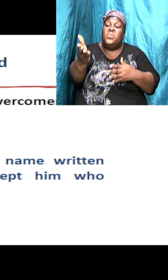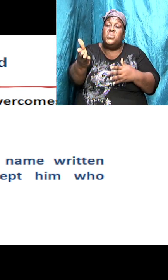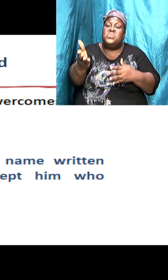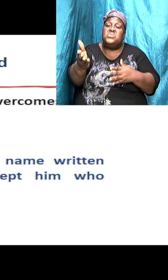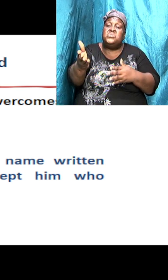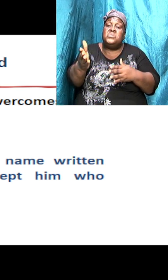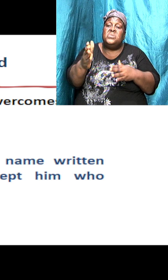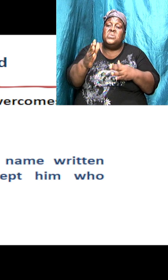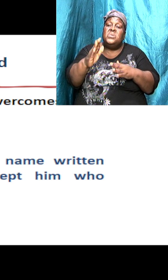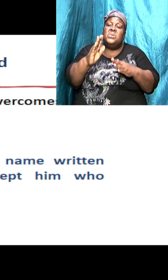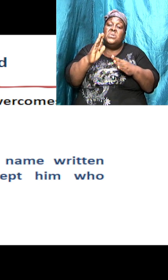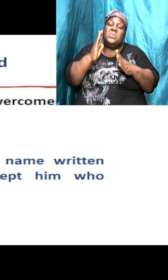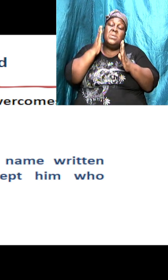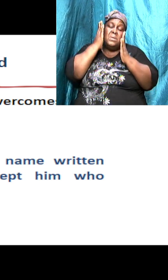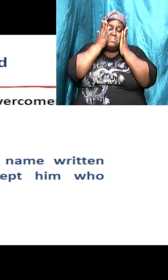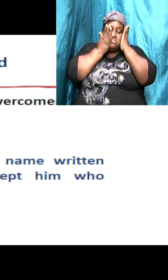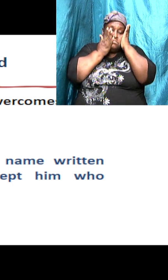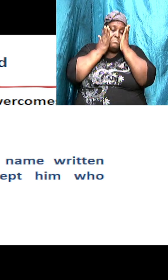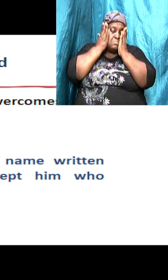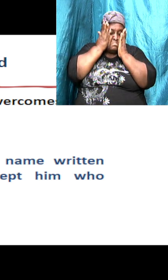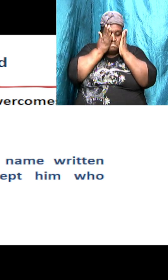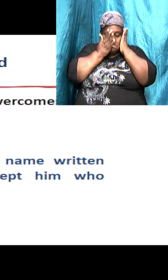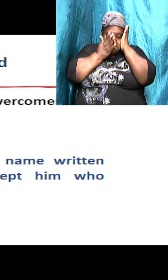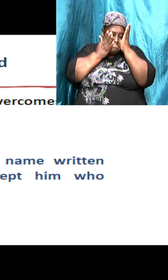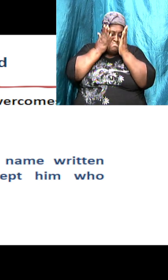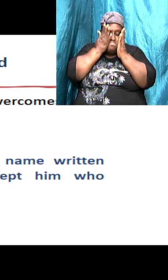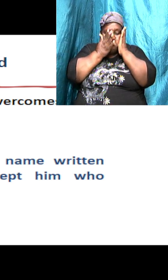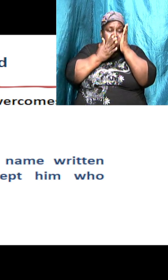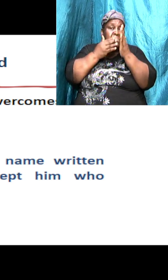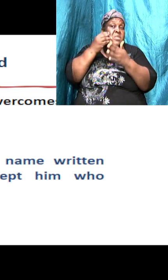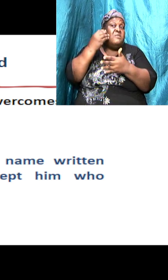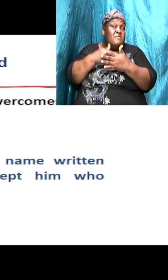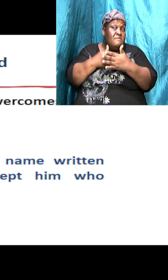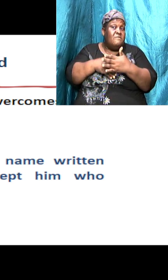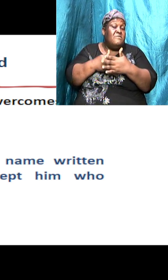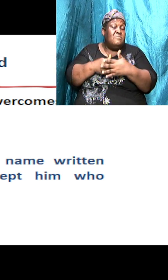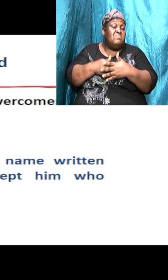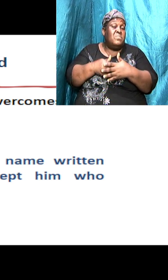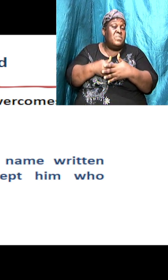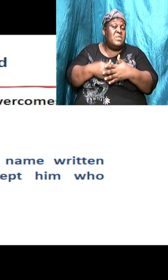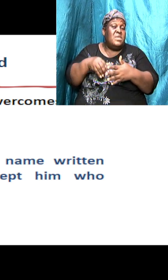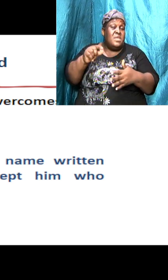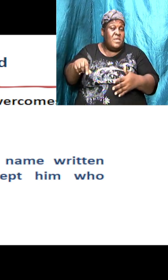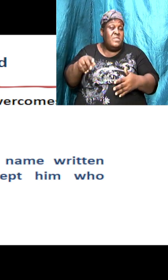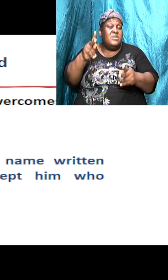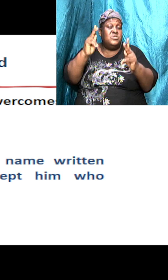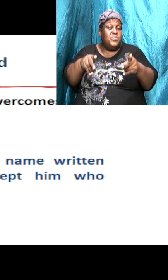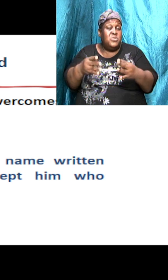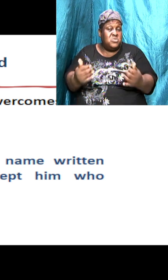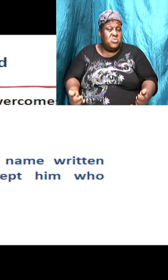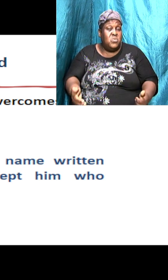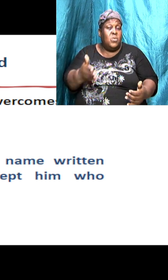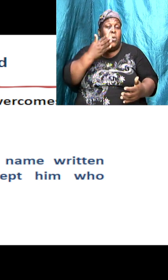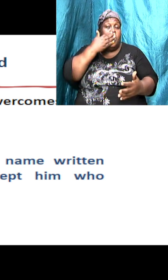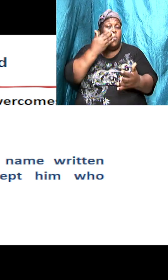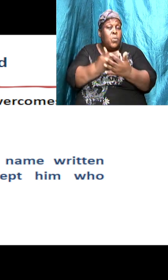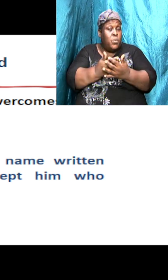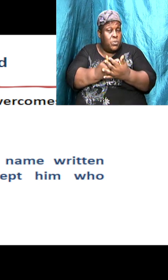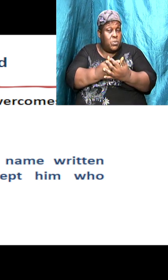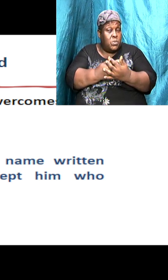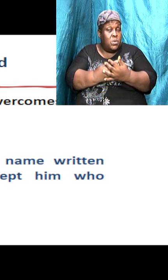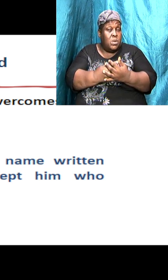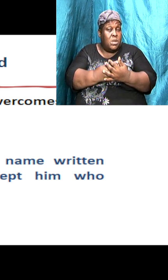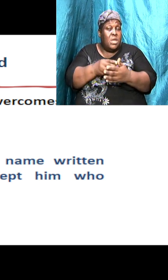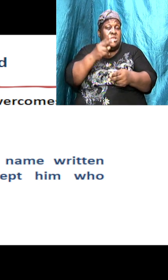were embarrassed in front of would know that this person was no good because he has been acquitted, and